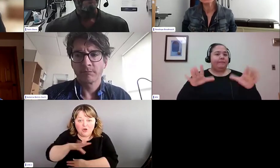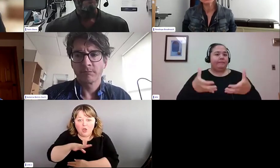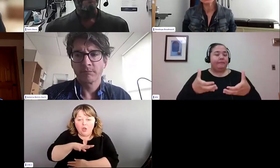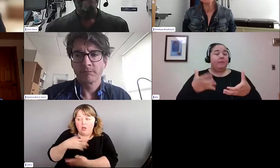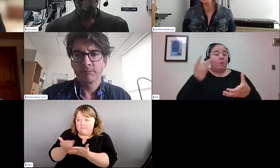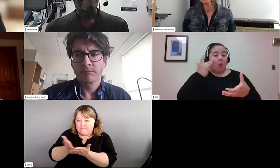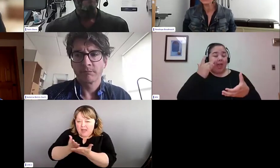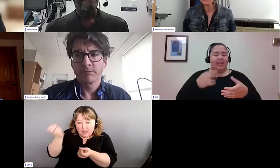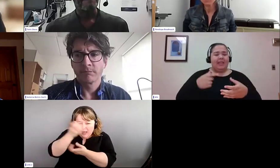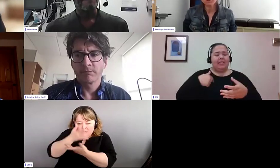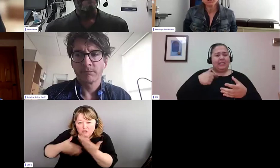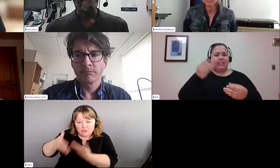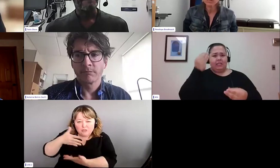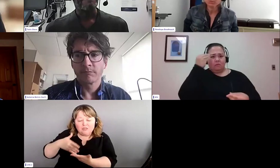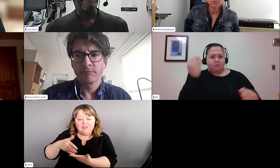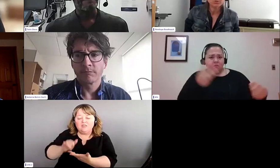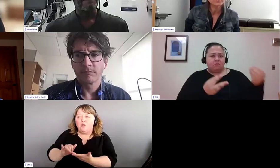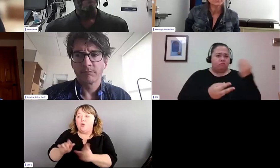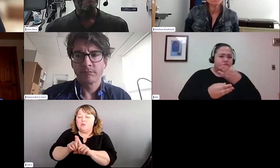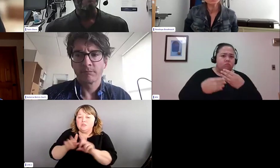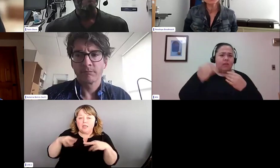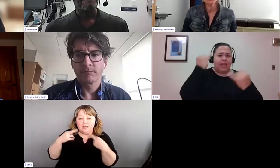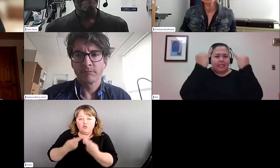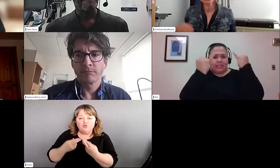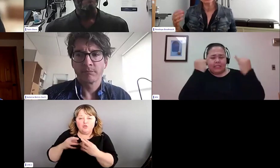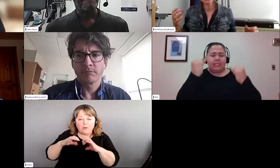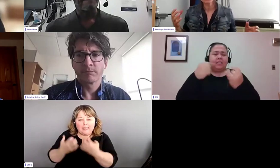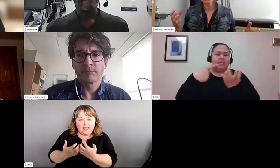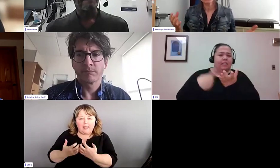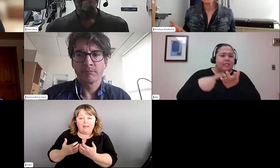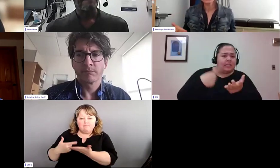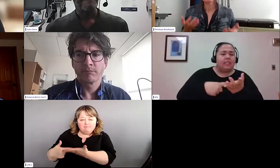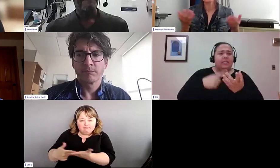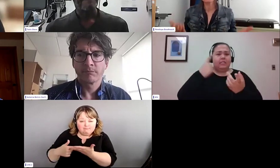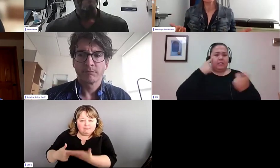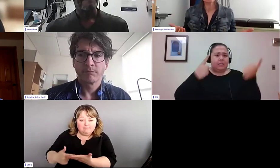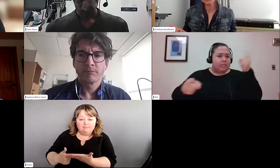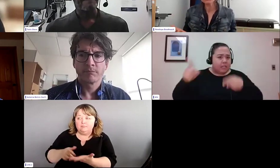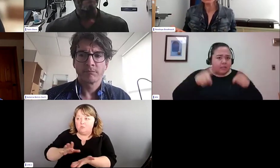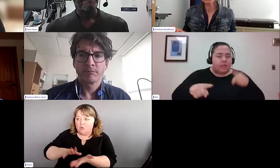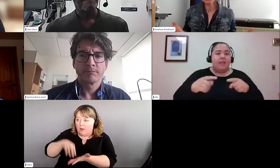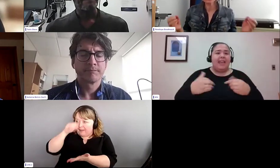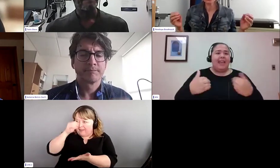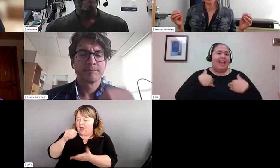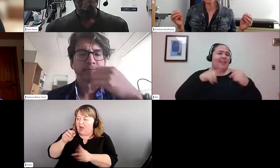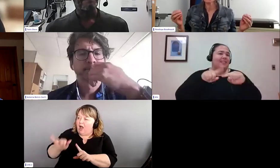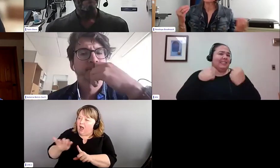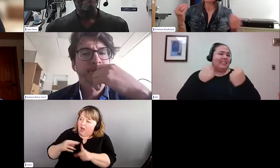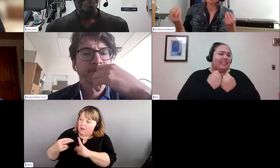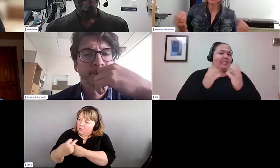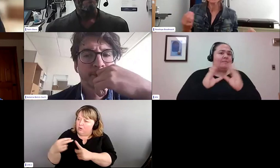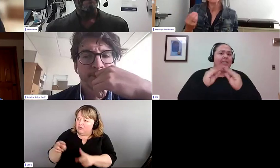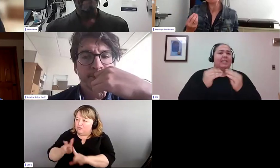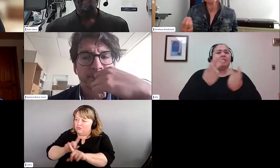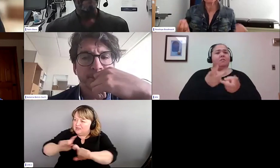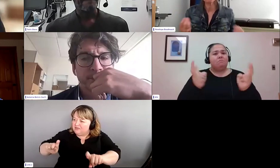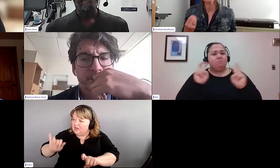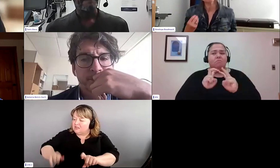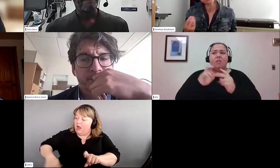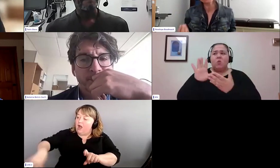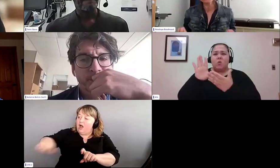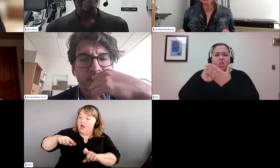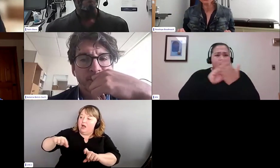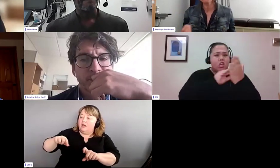of exchange where we share together, we have team meetings together, we learn from